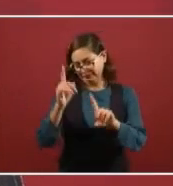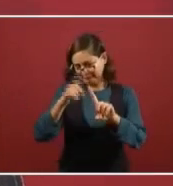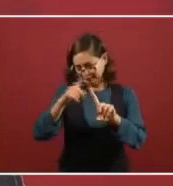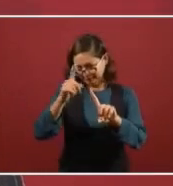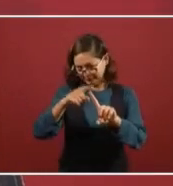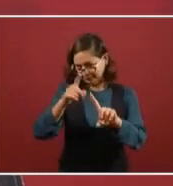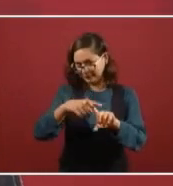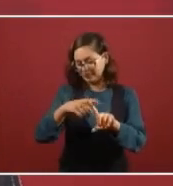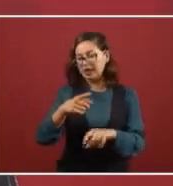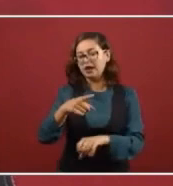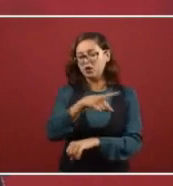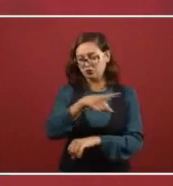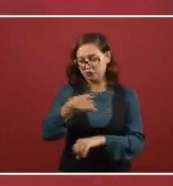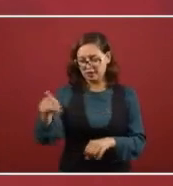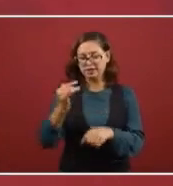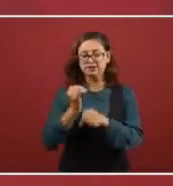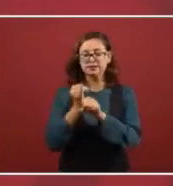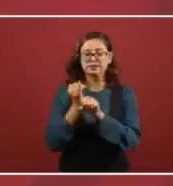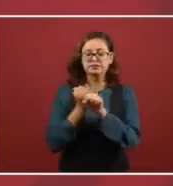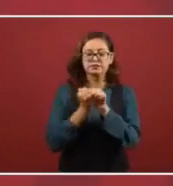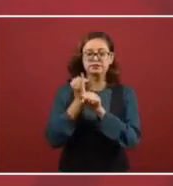your homework to investigate